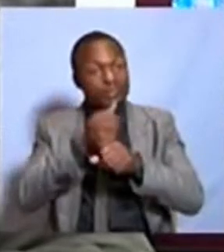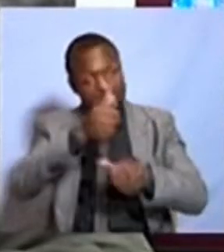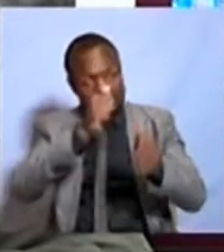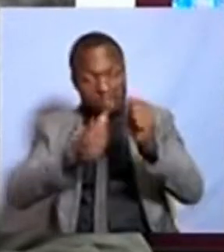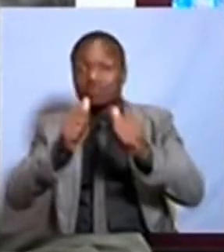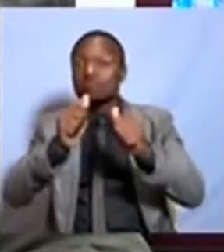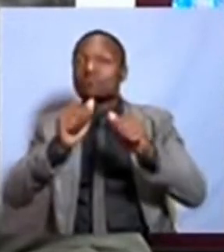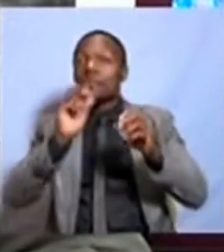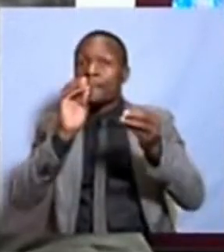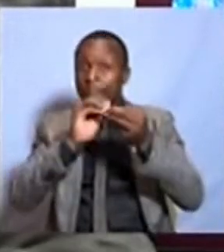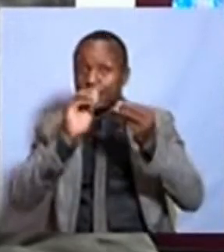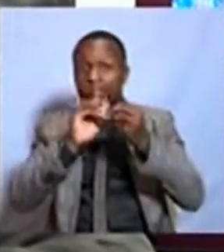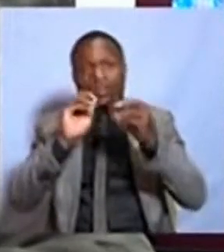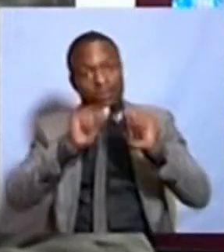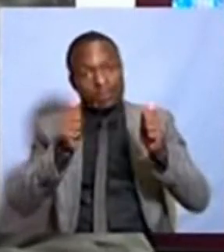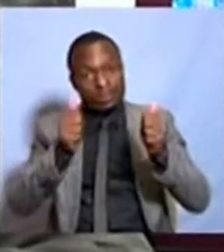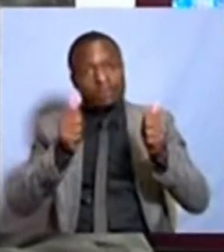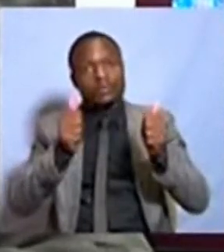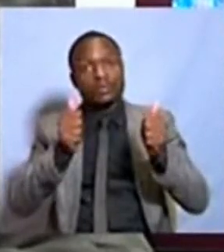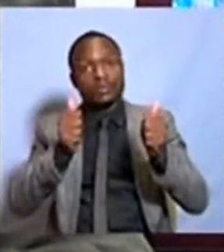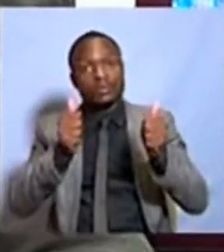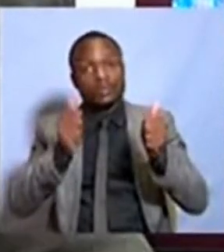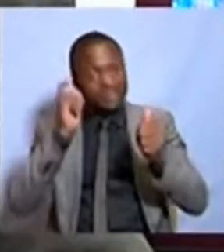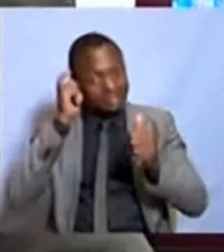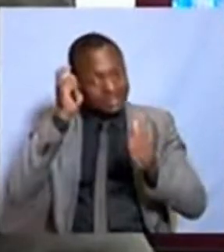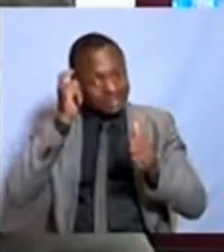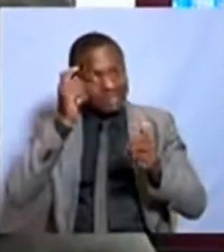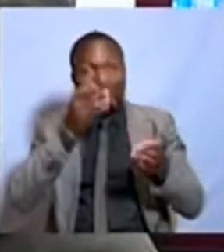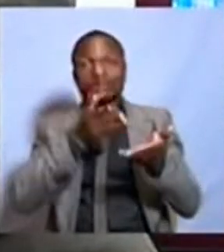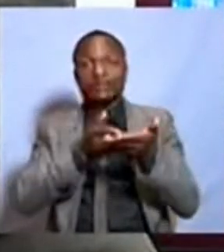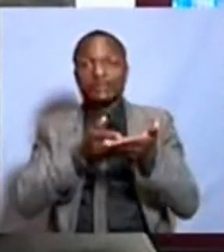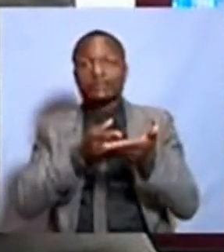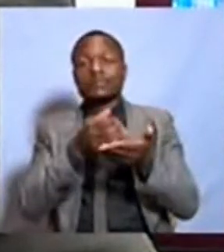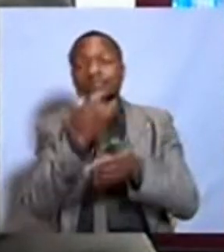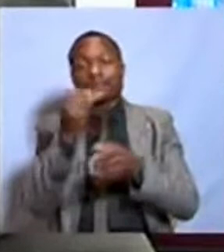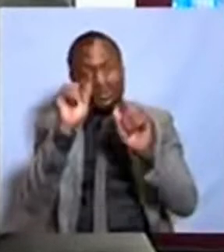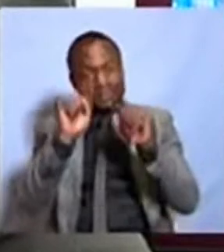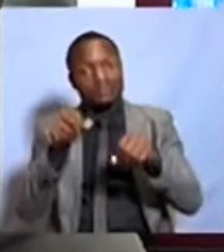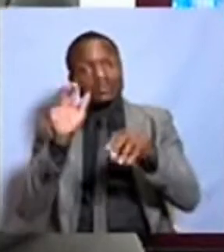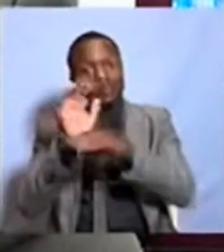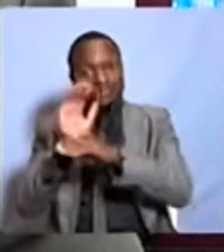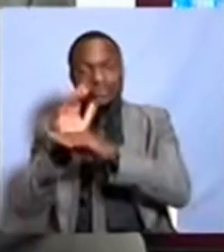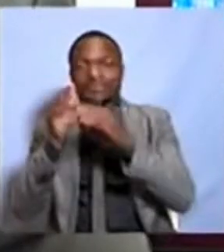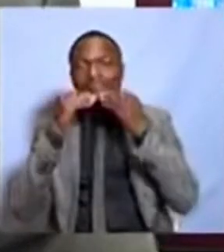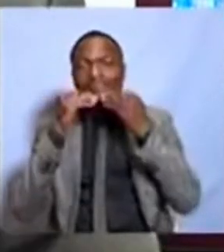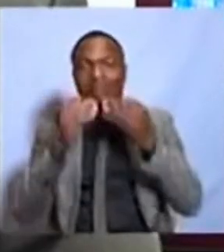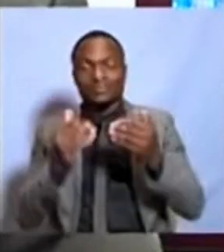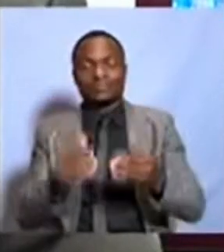in analyzing these matters, and maybe you can comment on that. Thank you.